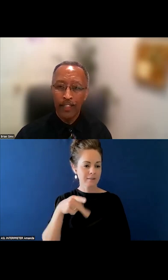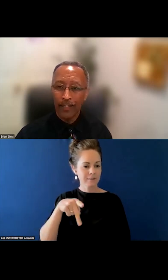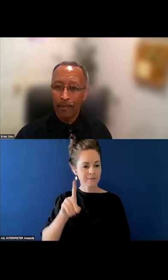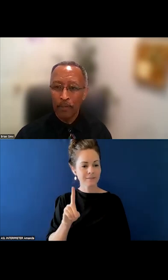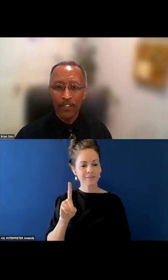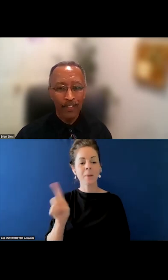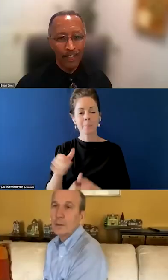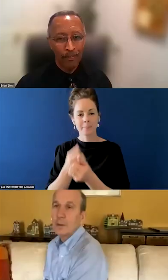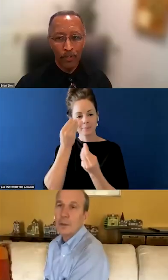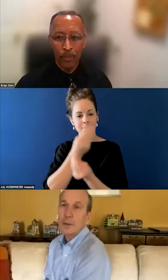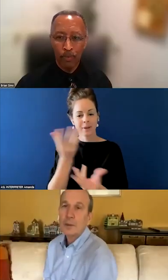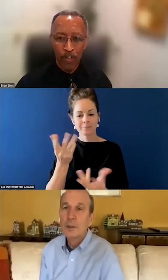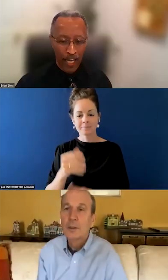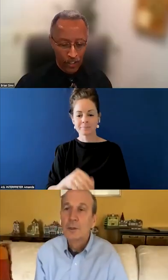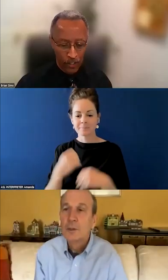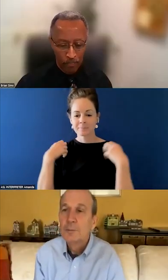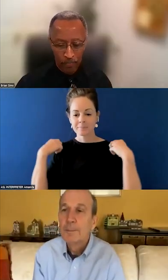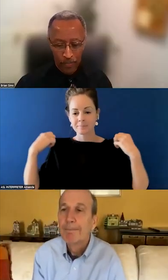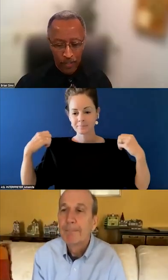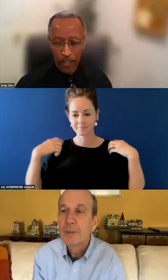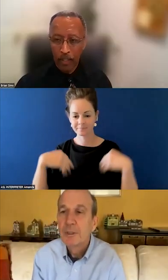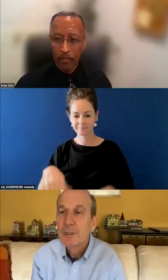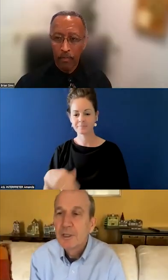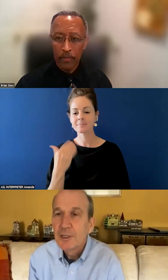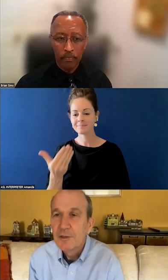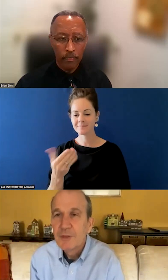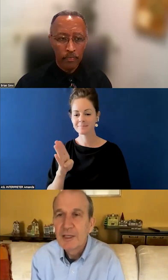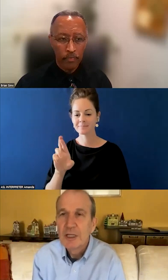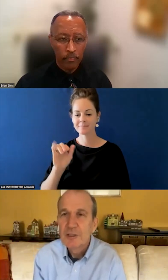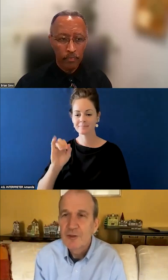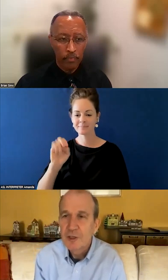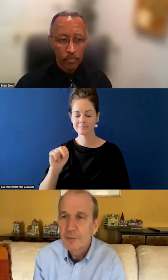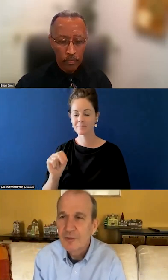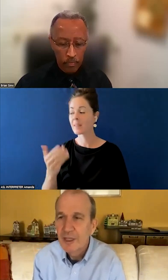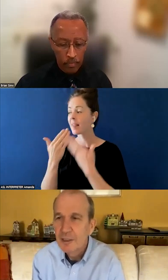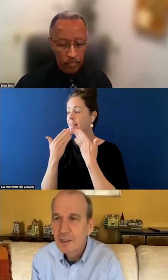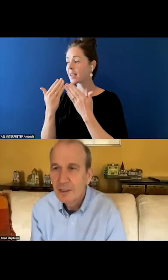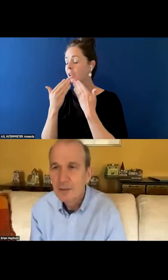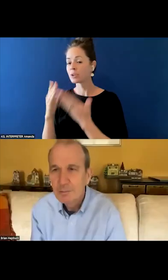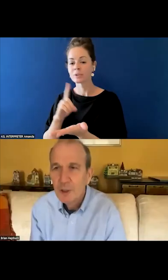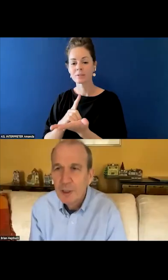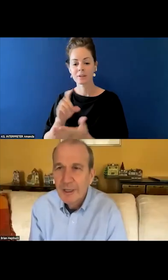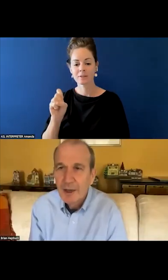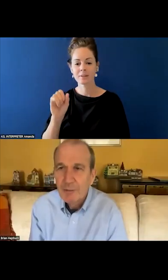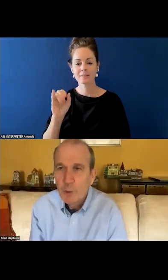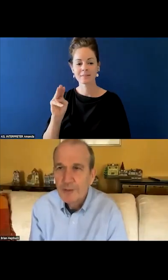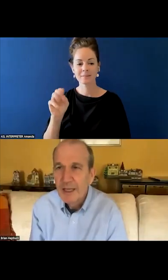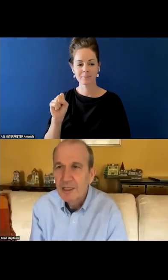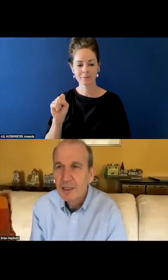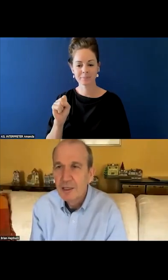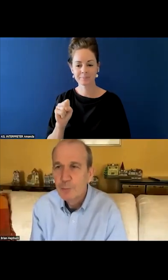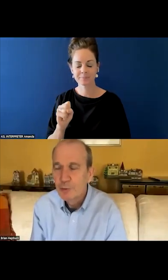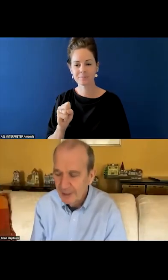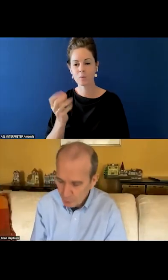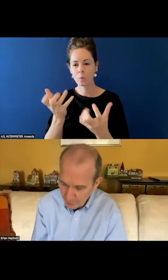Hepburn. Dr. Hepburn, if you would provide it, sir. Thank you, Dr. Sims, and I want to